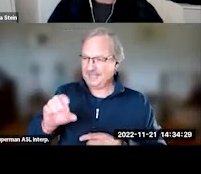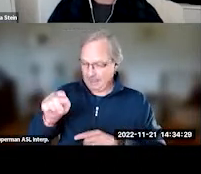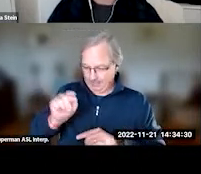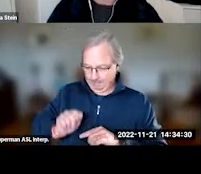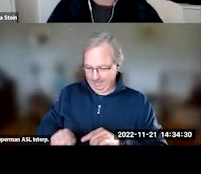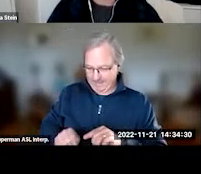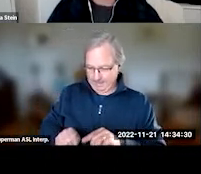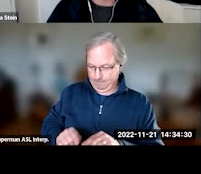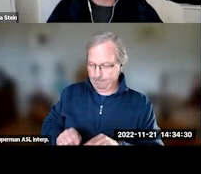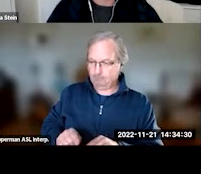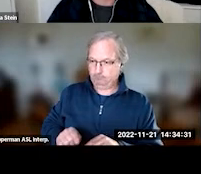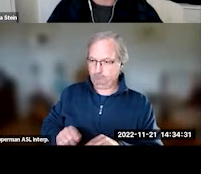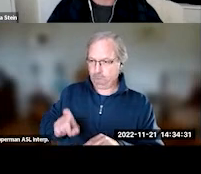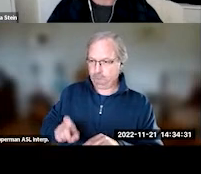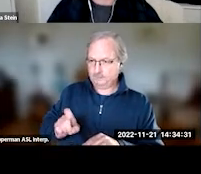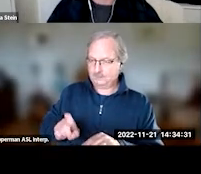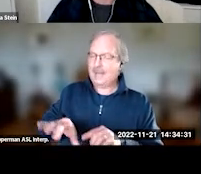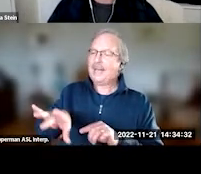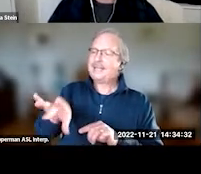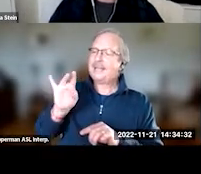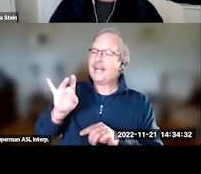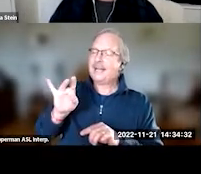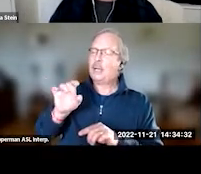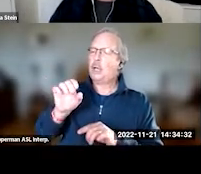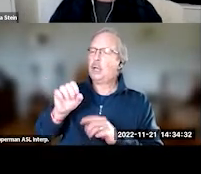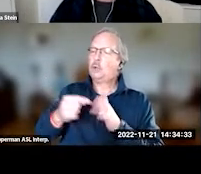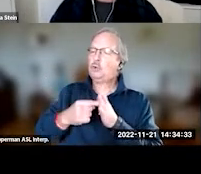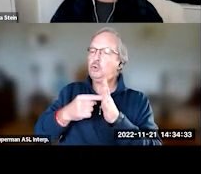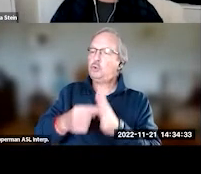and select Show Subtitles.